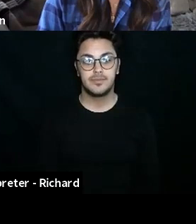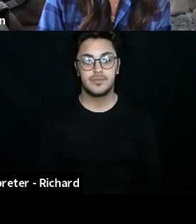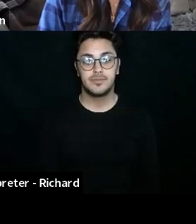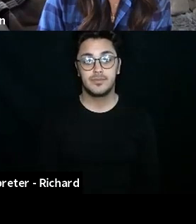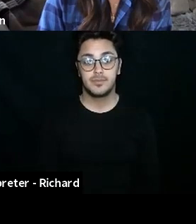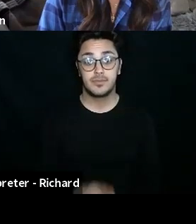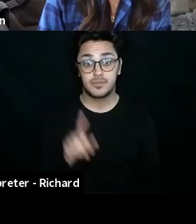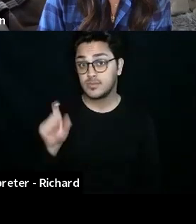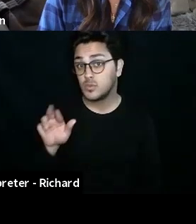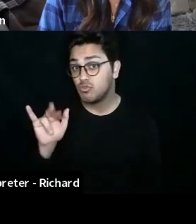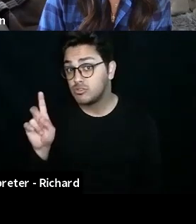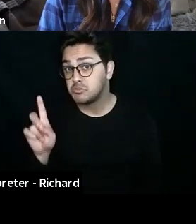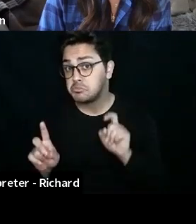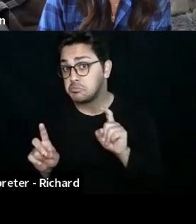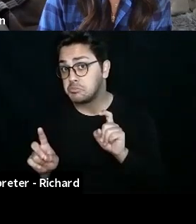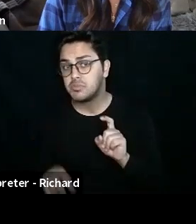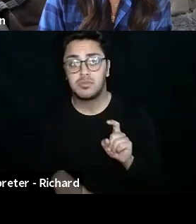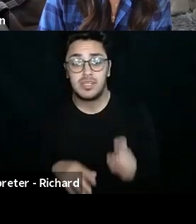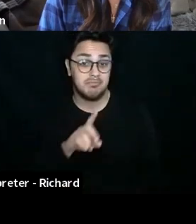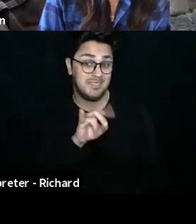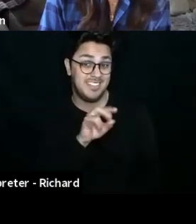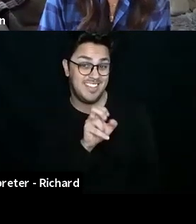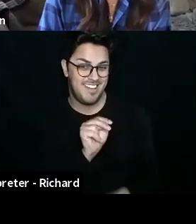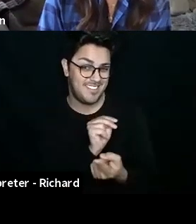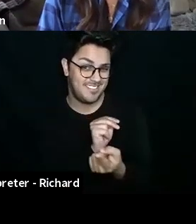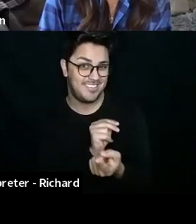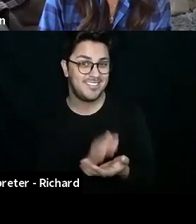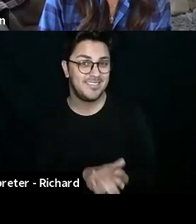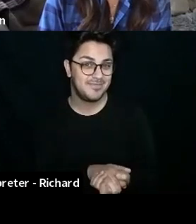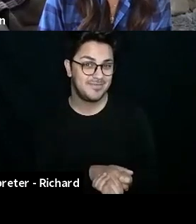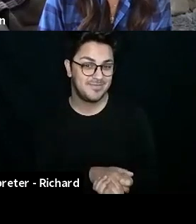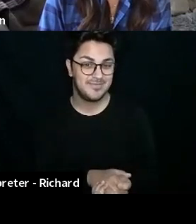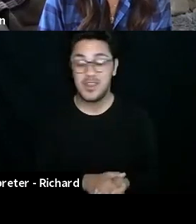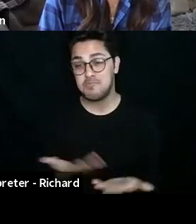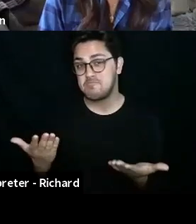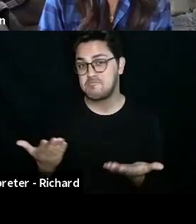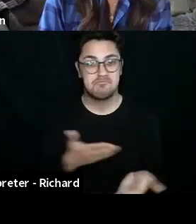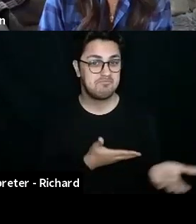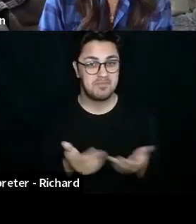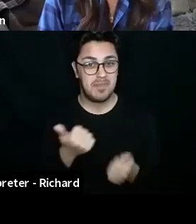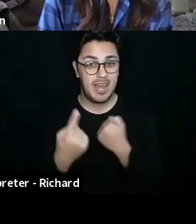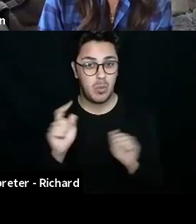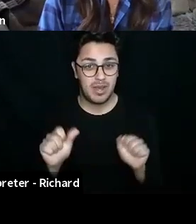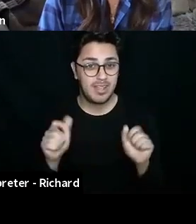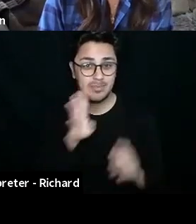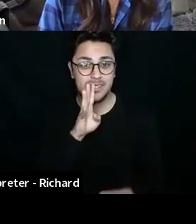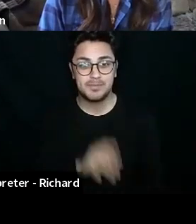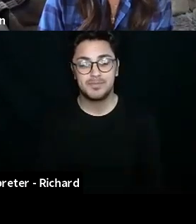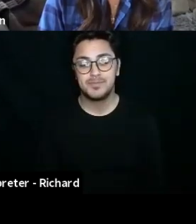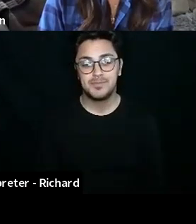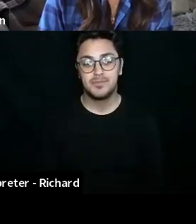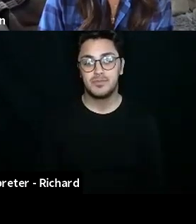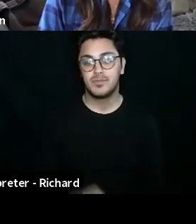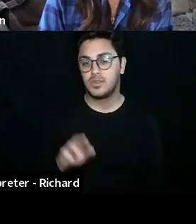Is that for Richard? I'll let Dion go with that. How about that? Oh, I'm sorry. I didn't know it was for me. Go ahead, Dion. Richard. Richard, go ahead.